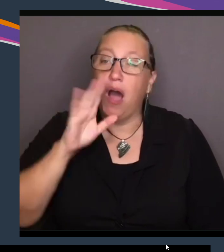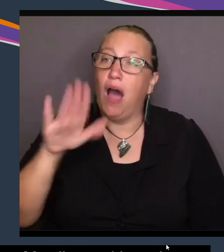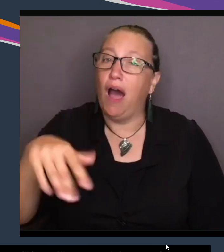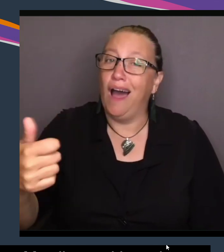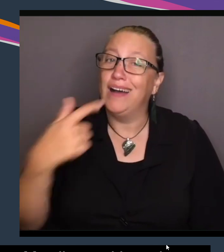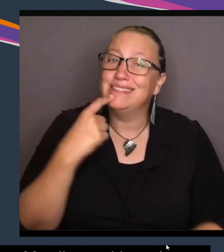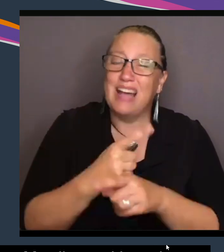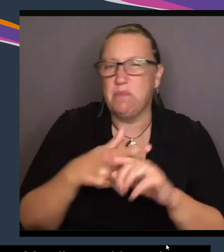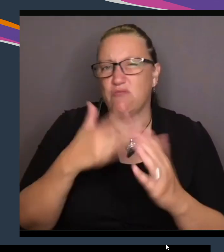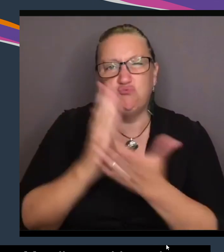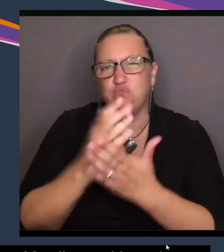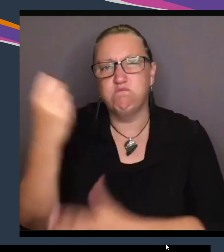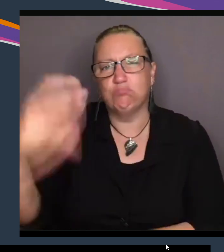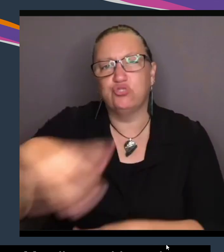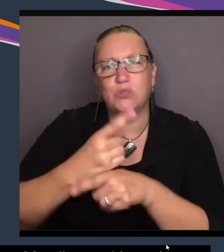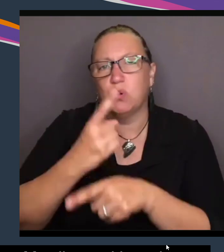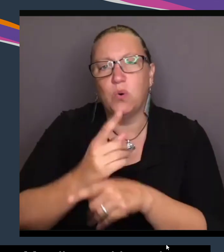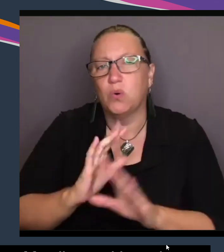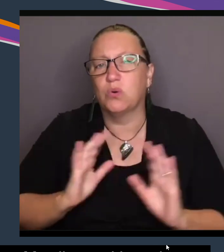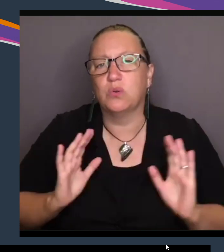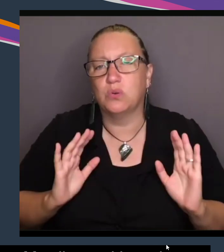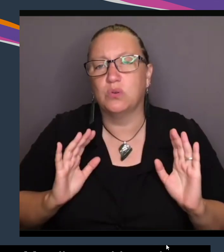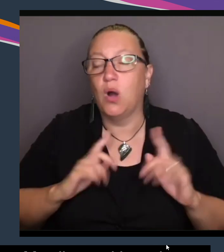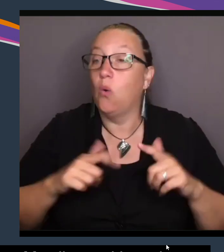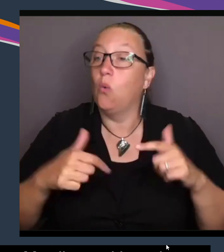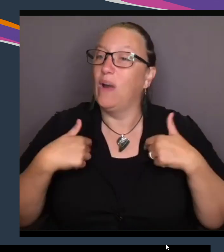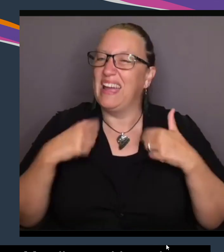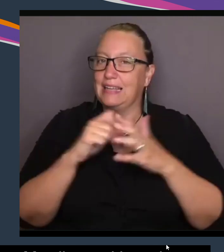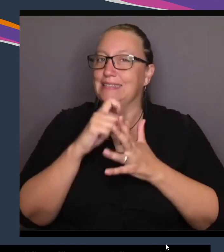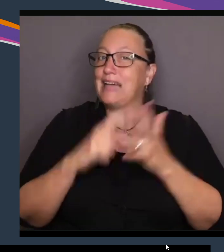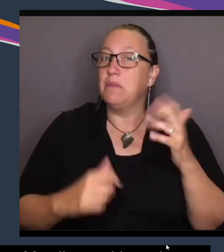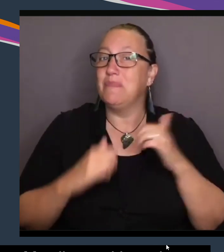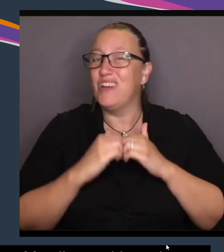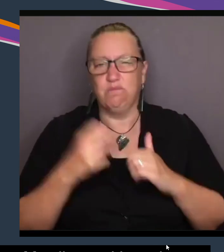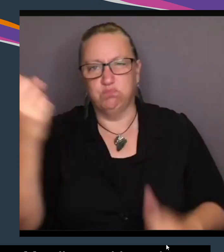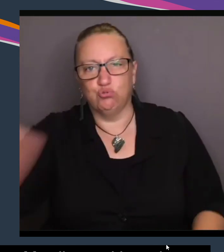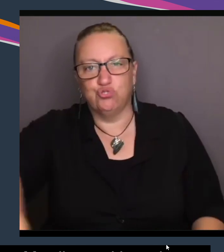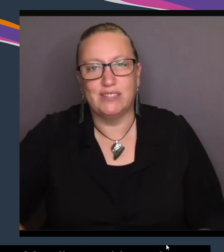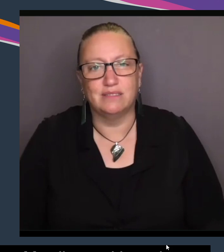bullshit. We're disabled friendly? No, bullshit.